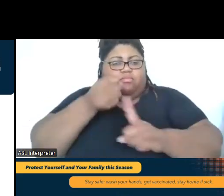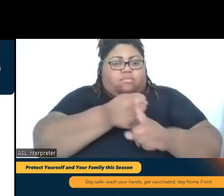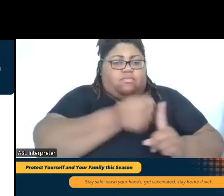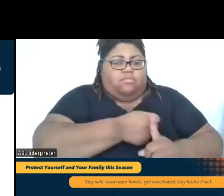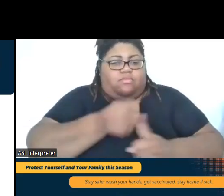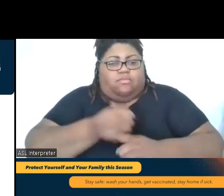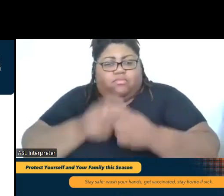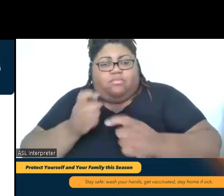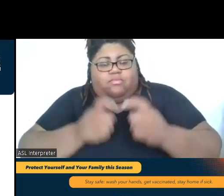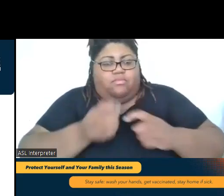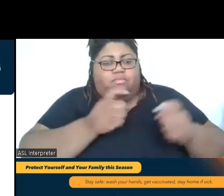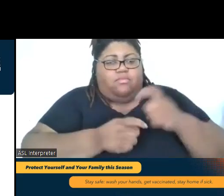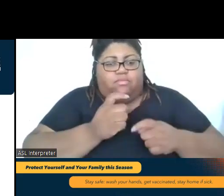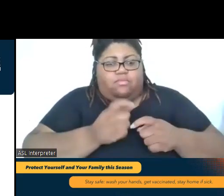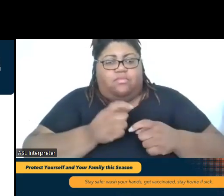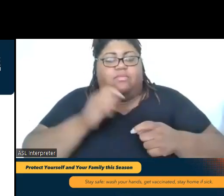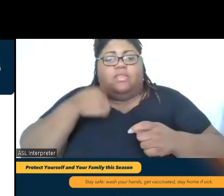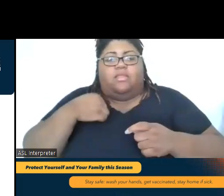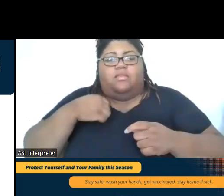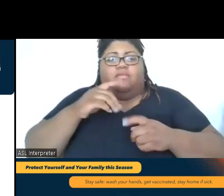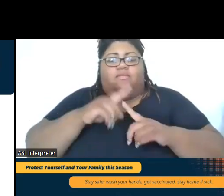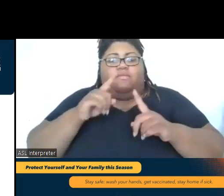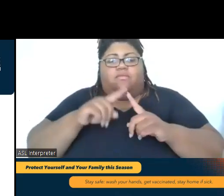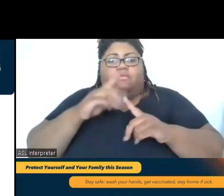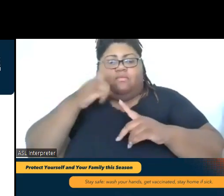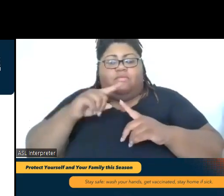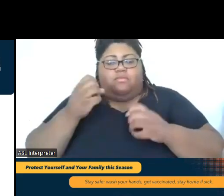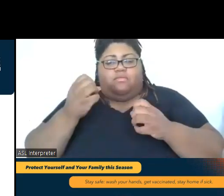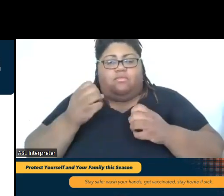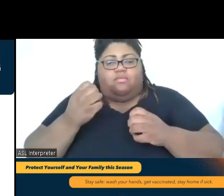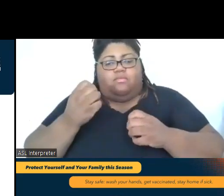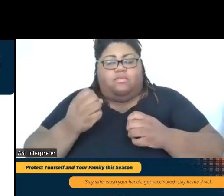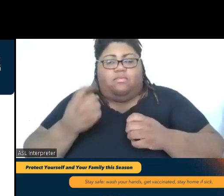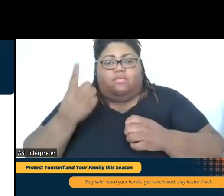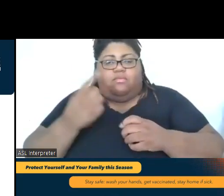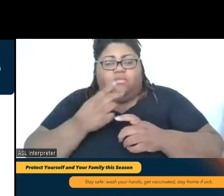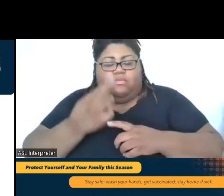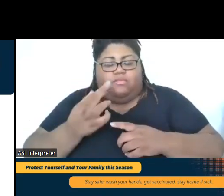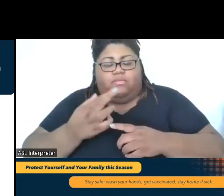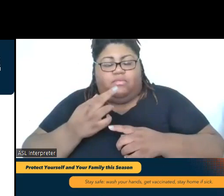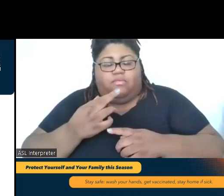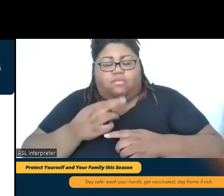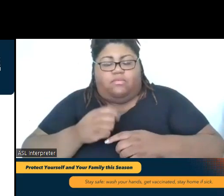virus, and for a number of reasons, folks should stay up to date on COVID.